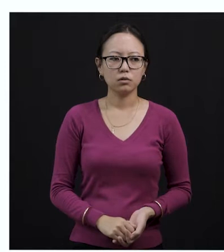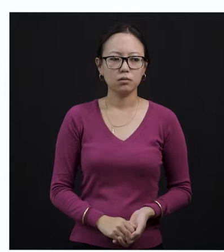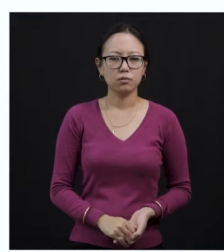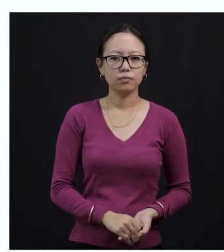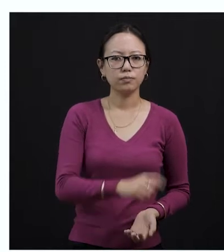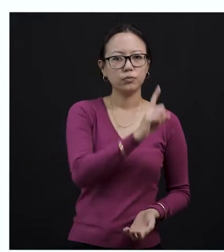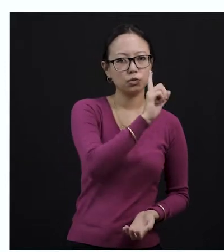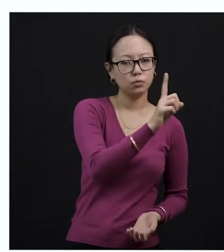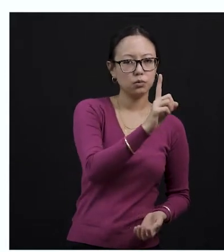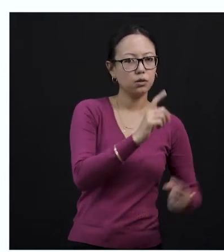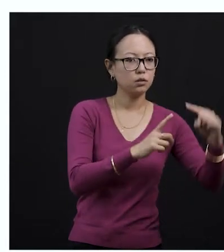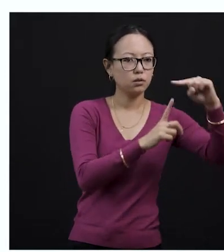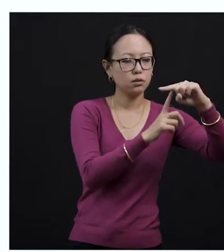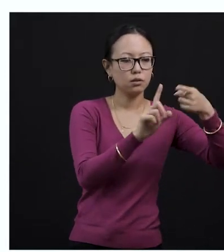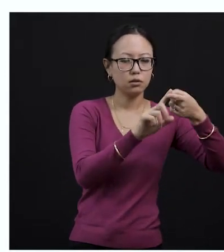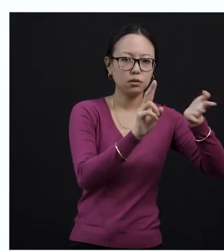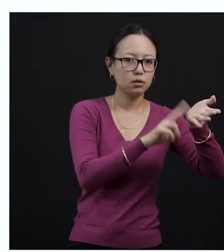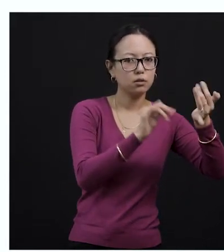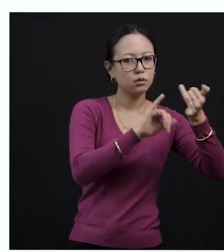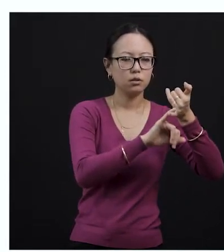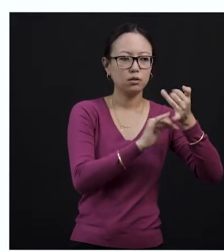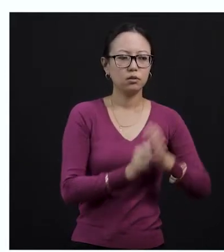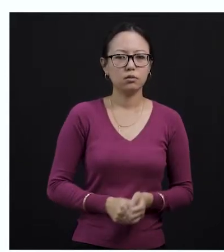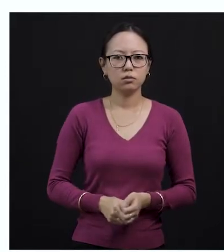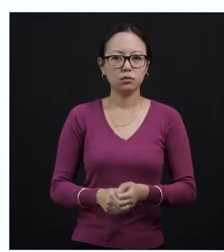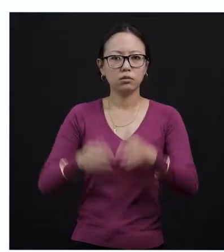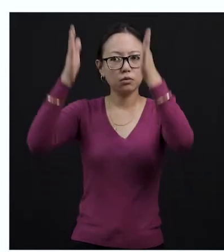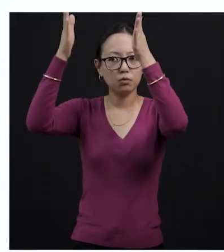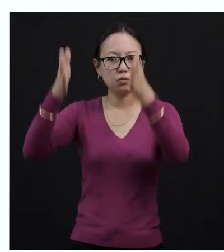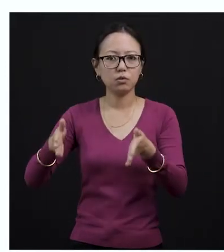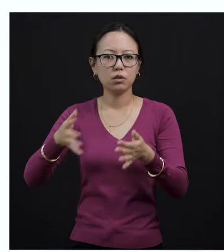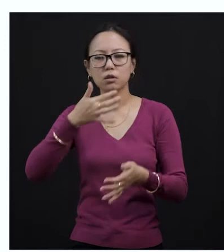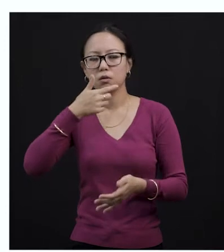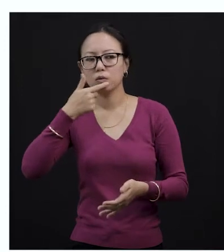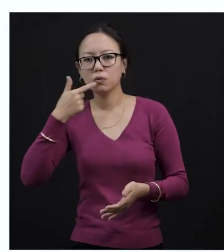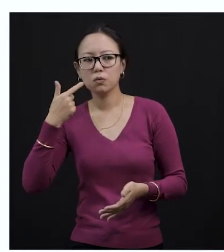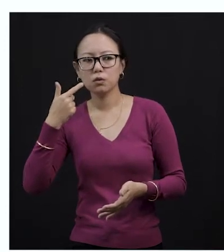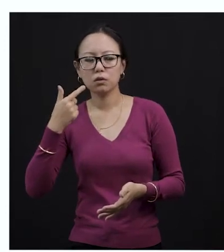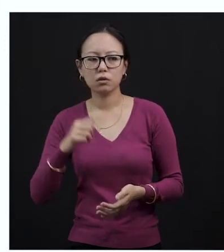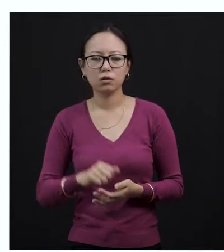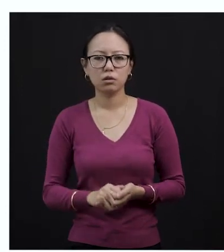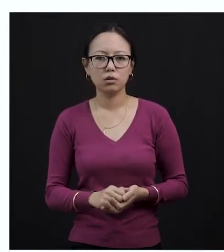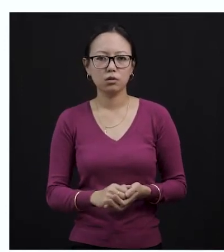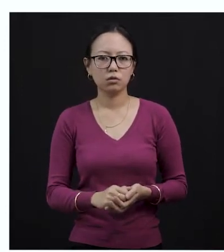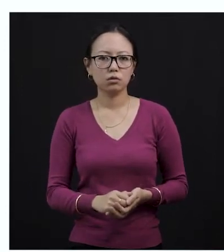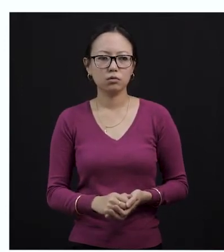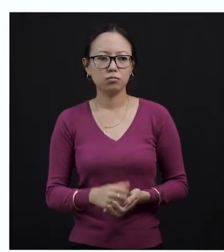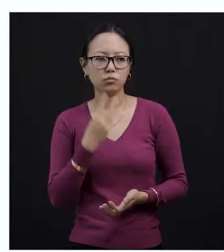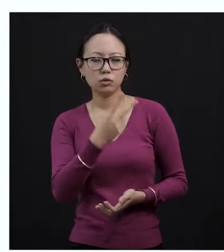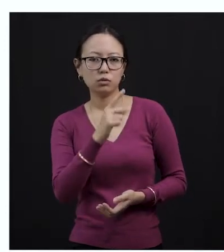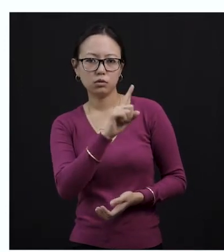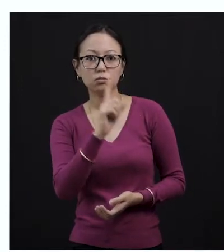we will write 1/10, okay? In ones place, we have one red strip. So we